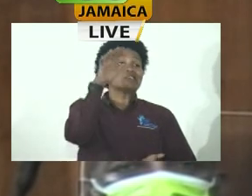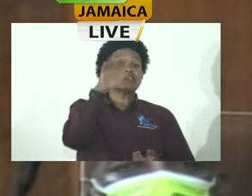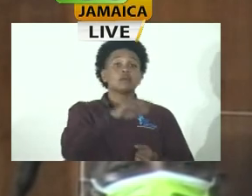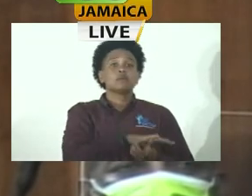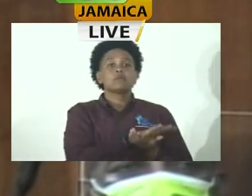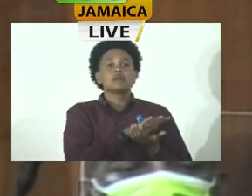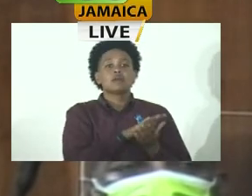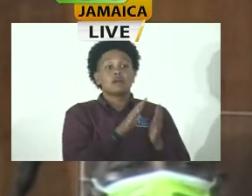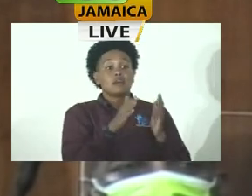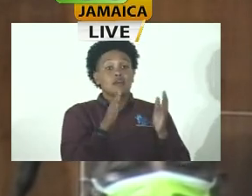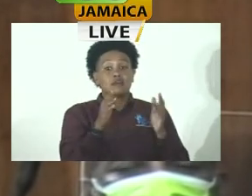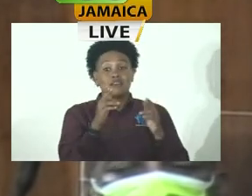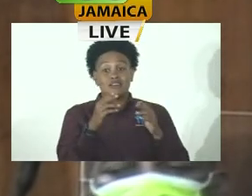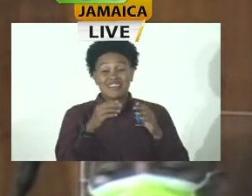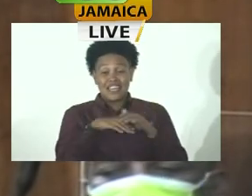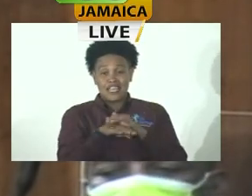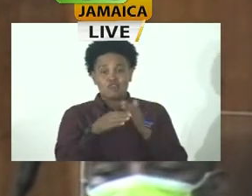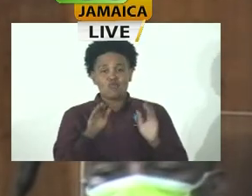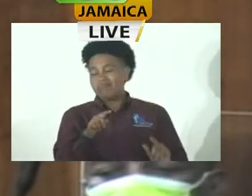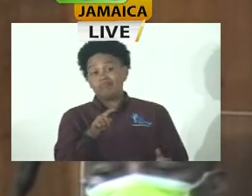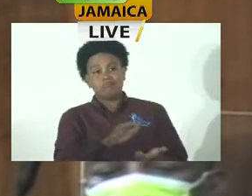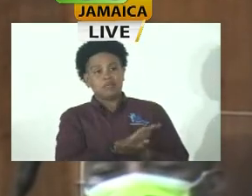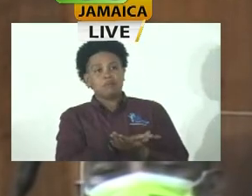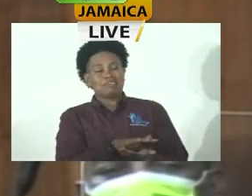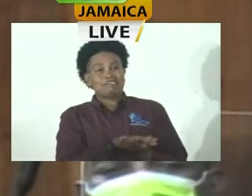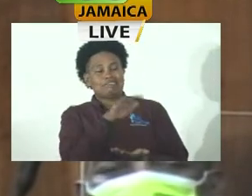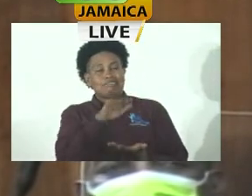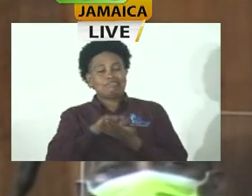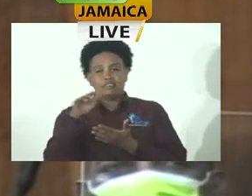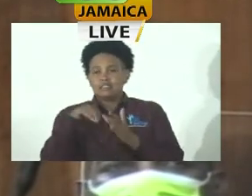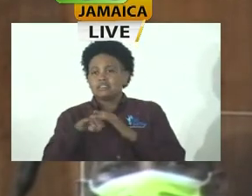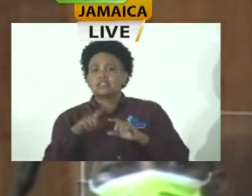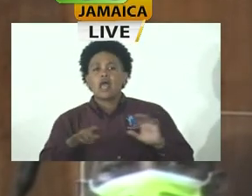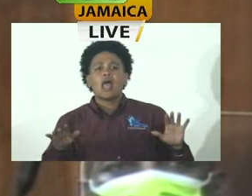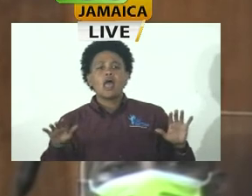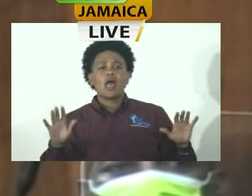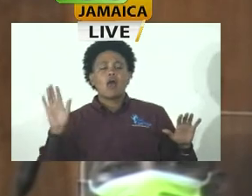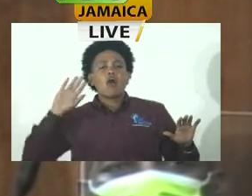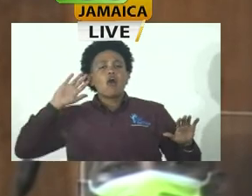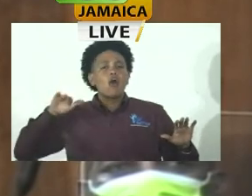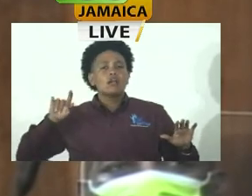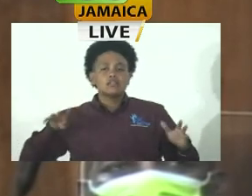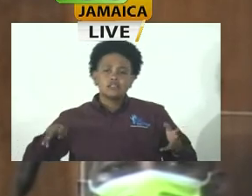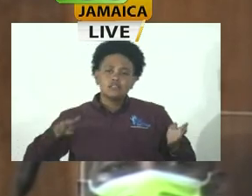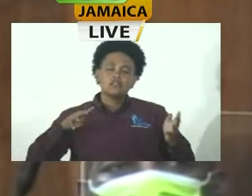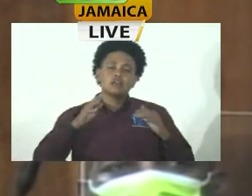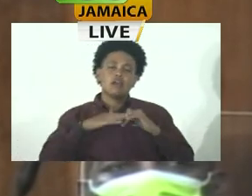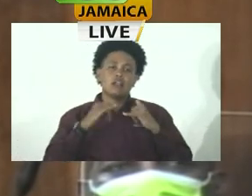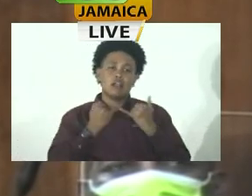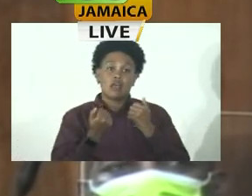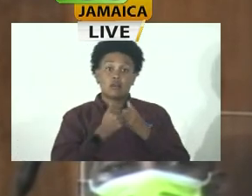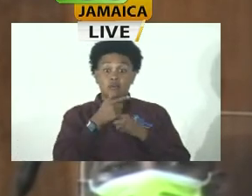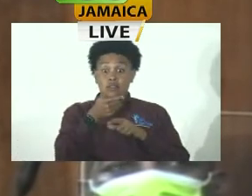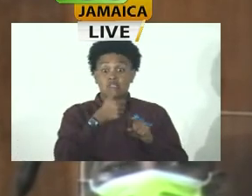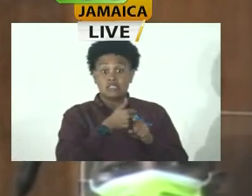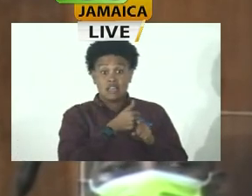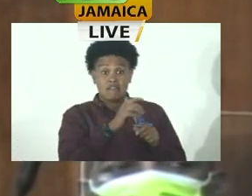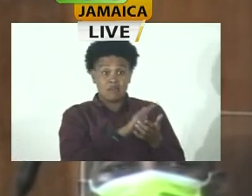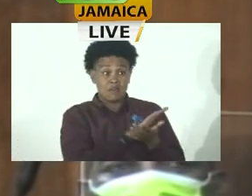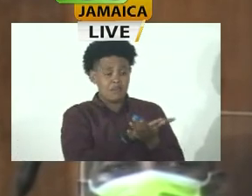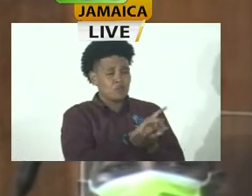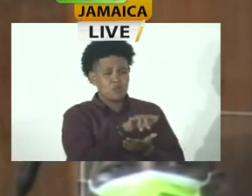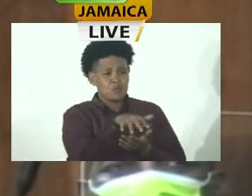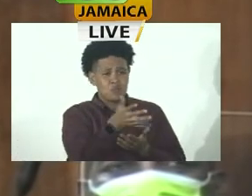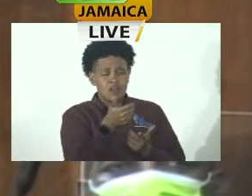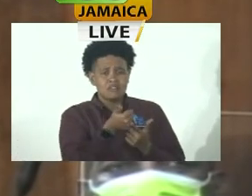documents and all of these need to be digitized so madam speaker with a paperless court and virtual court hearings and